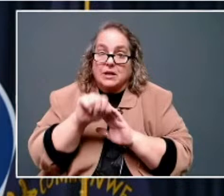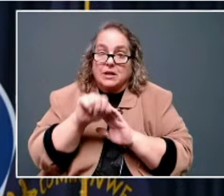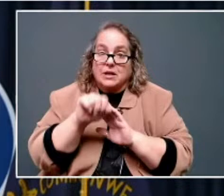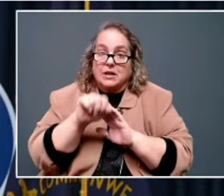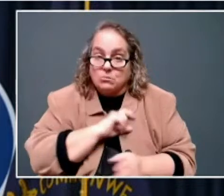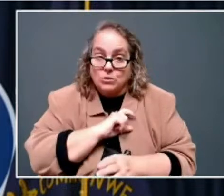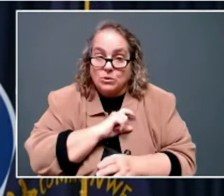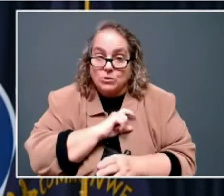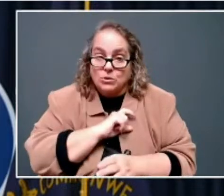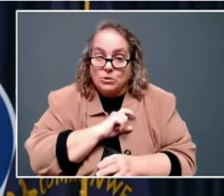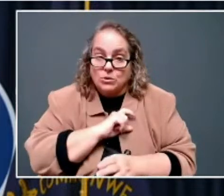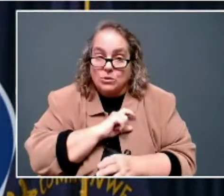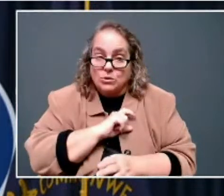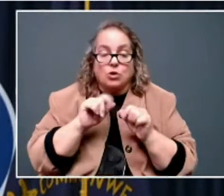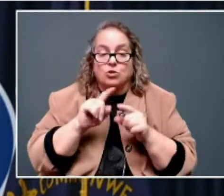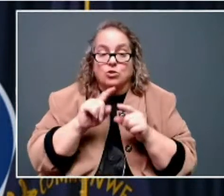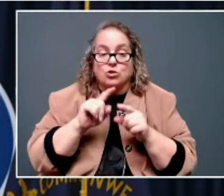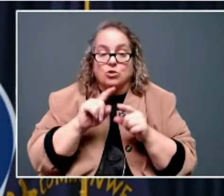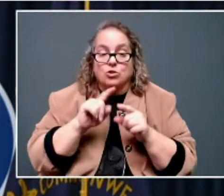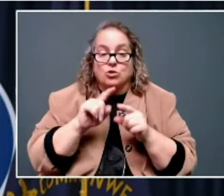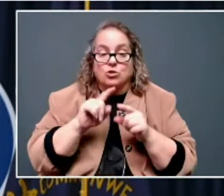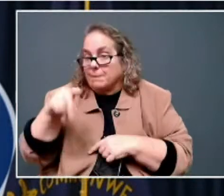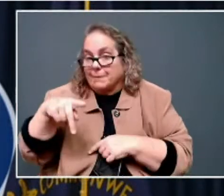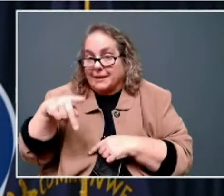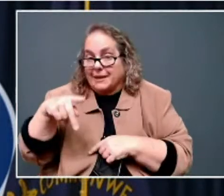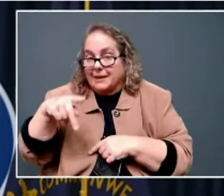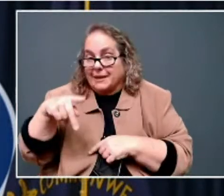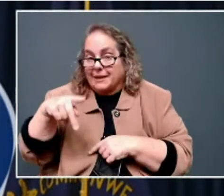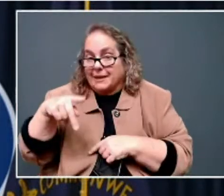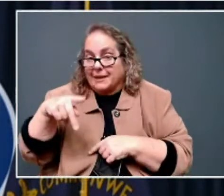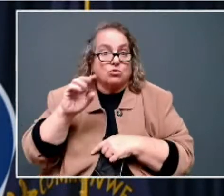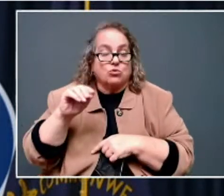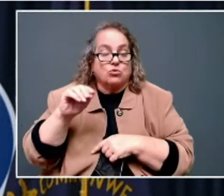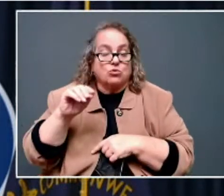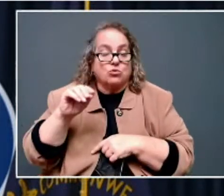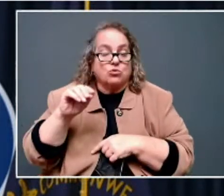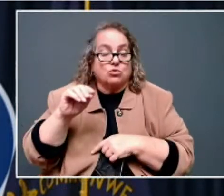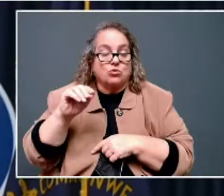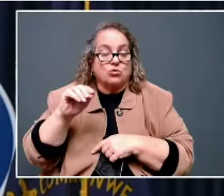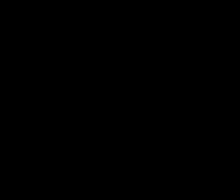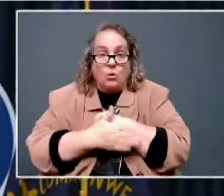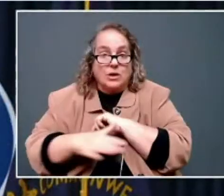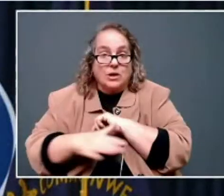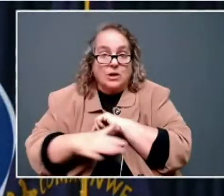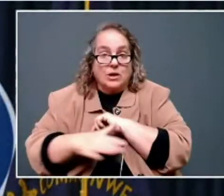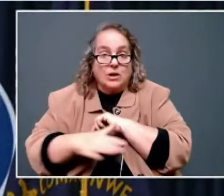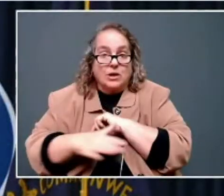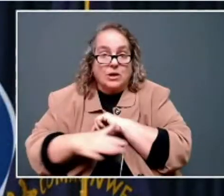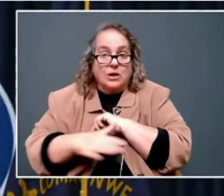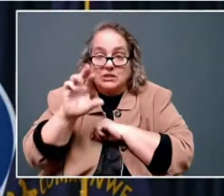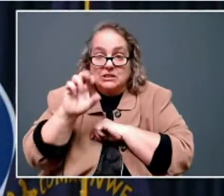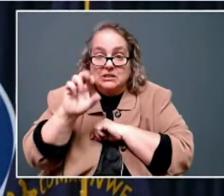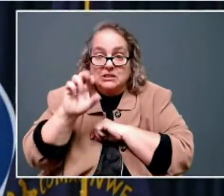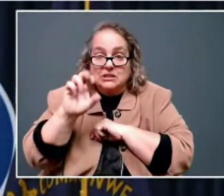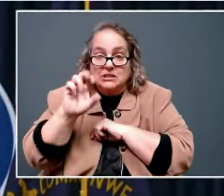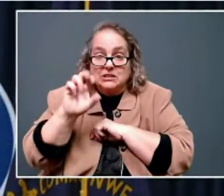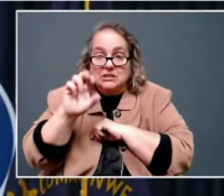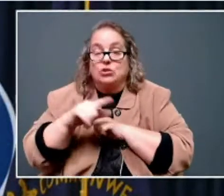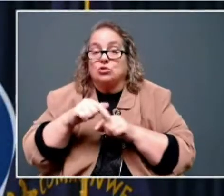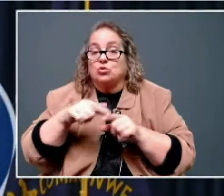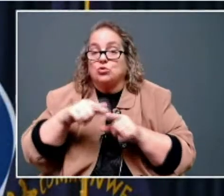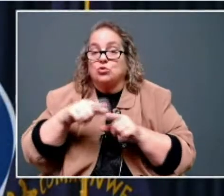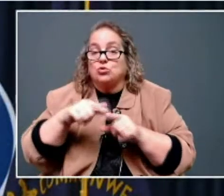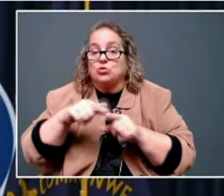to LMPD, to the counties around Jefferson County, to your sheriff's office